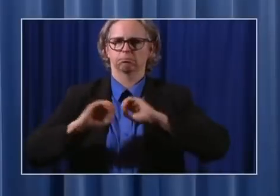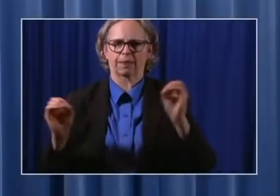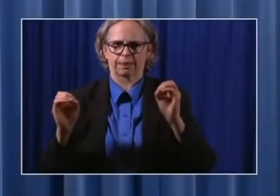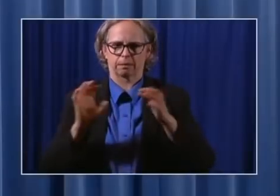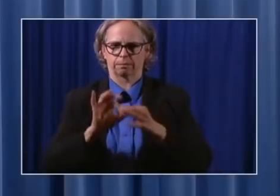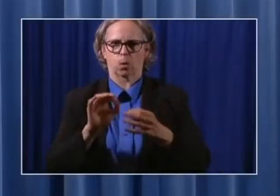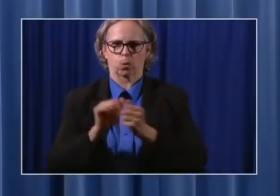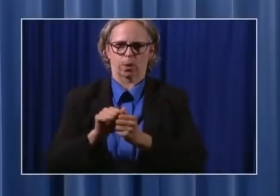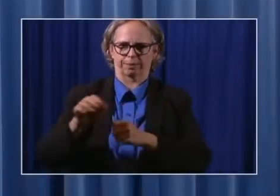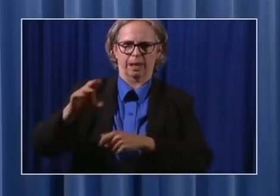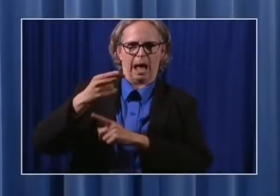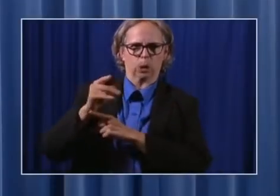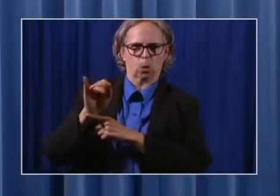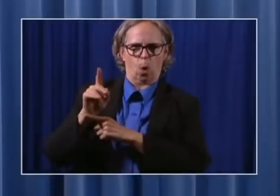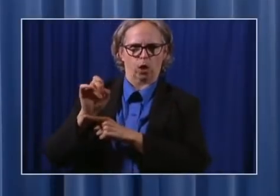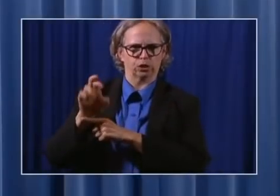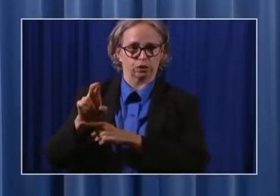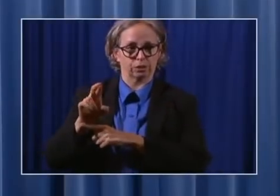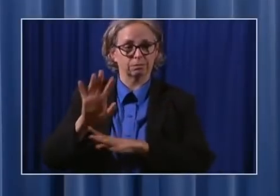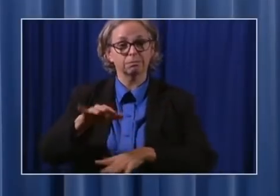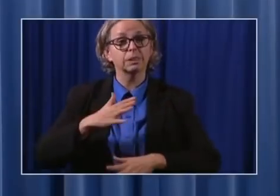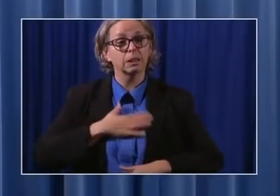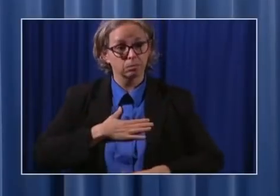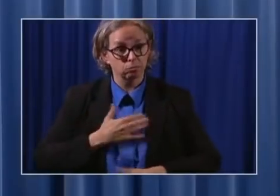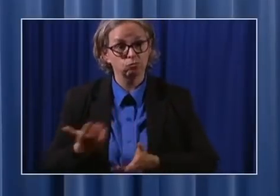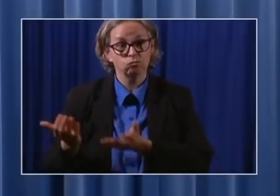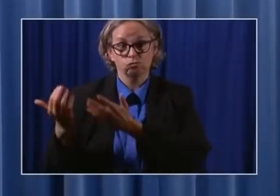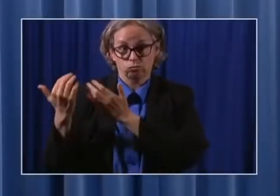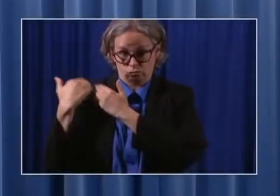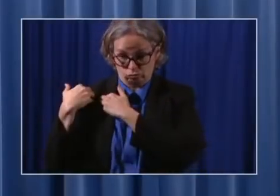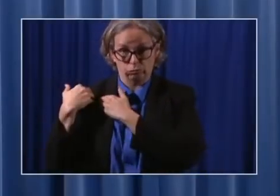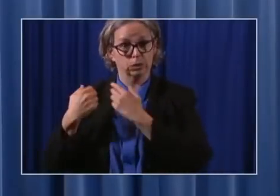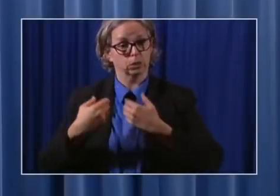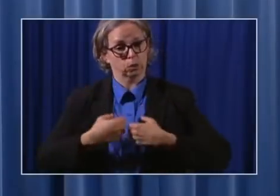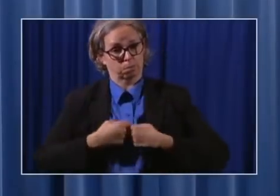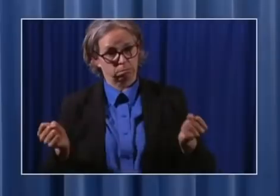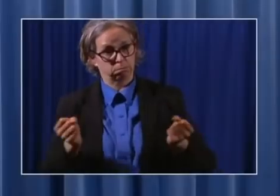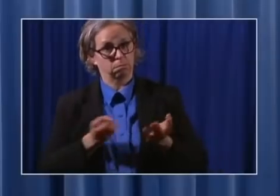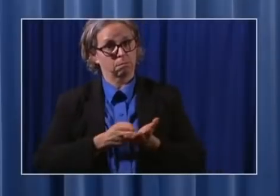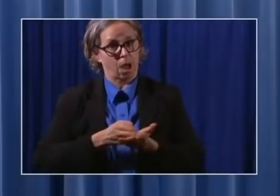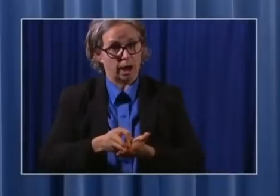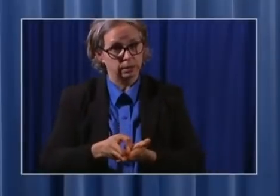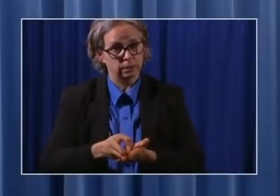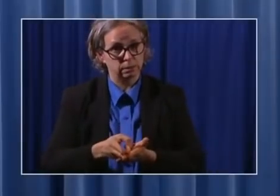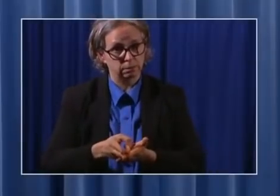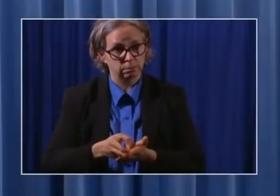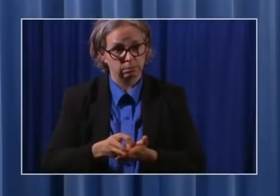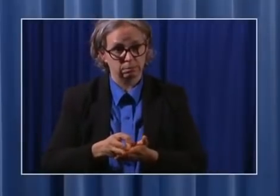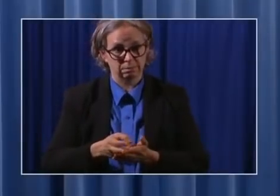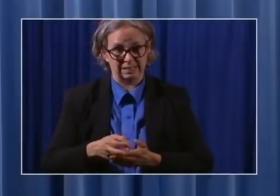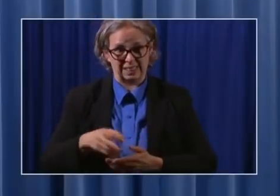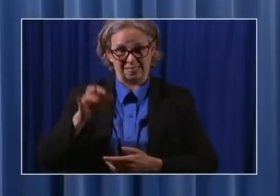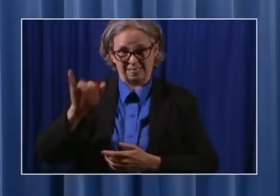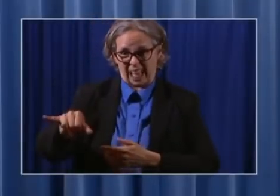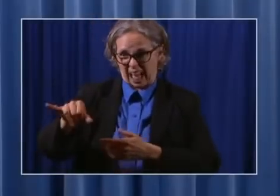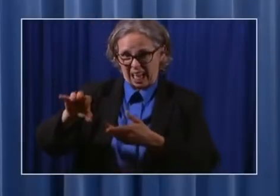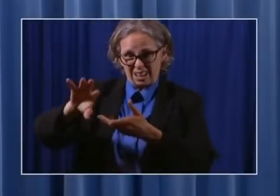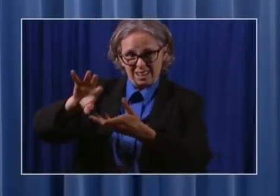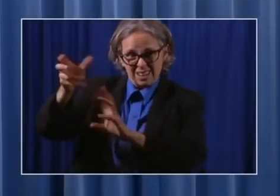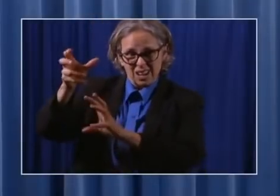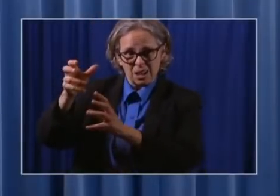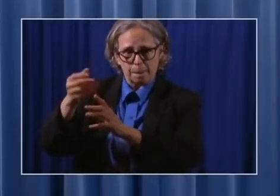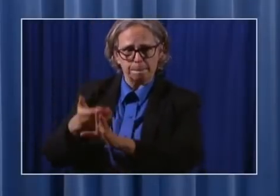we have an obligation to be transparent and open. These events occurred before Dan even started